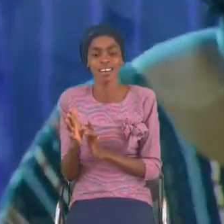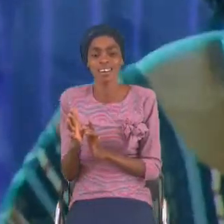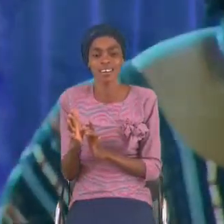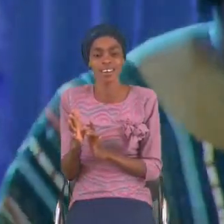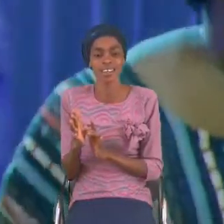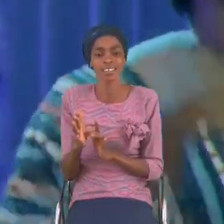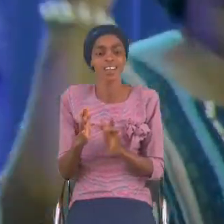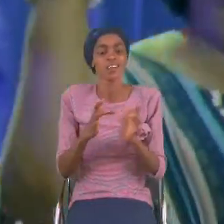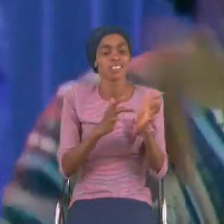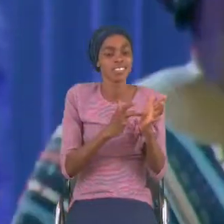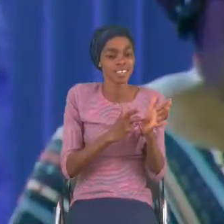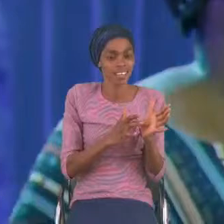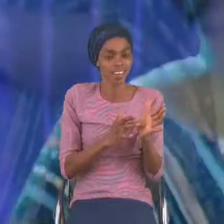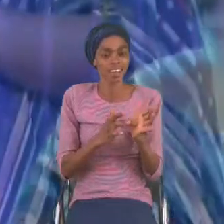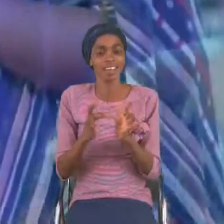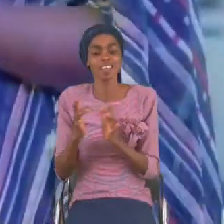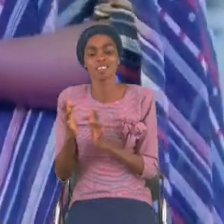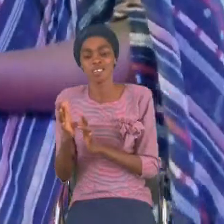Jesus,